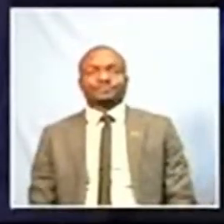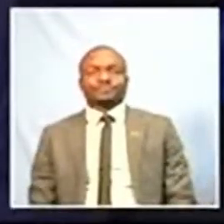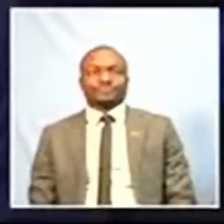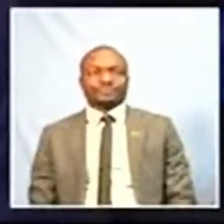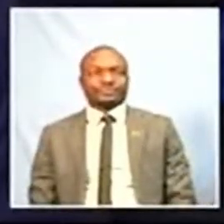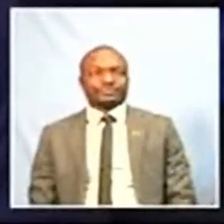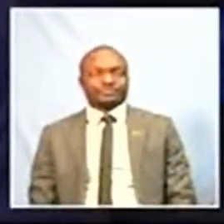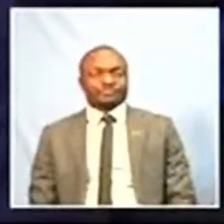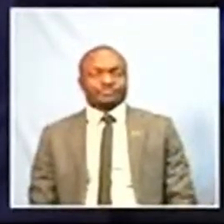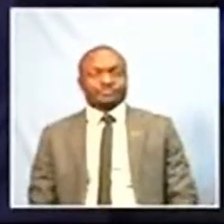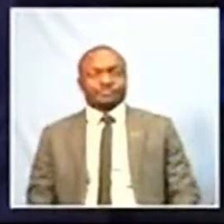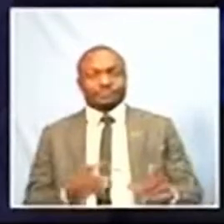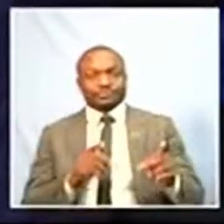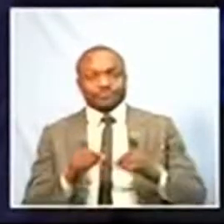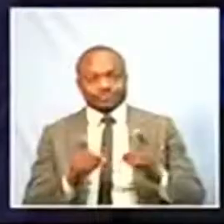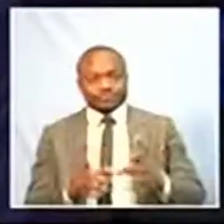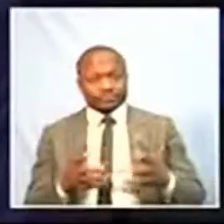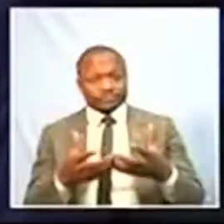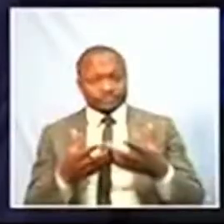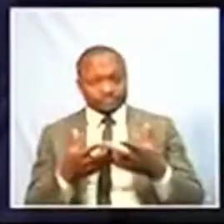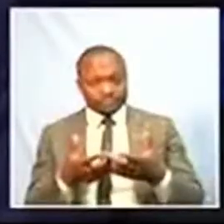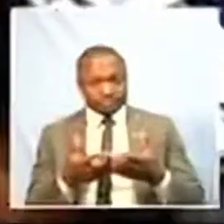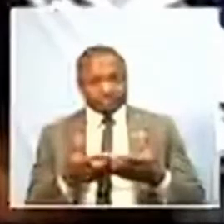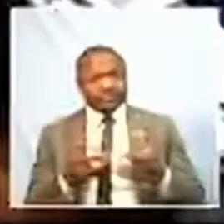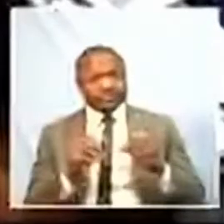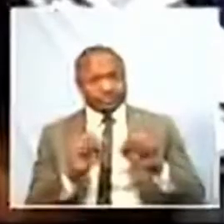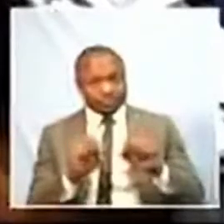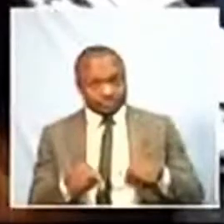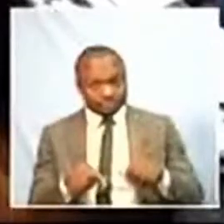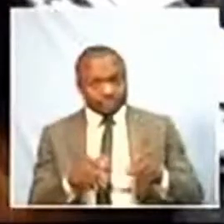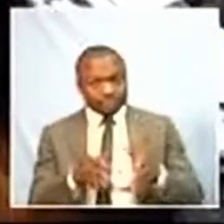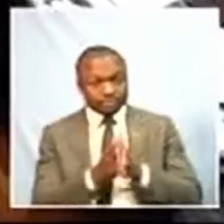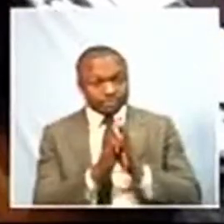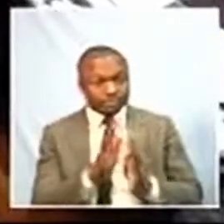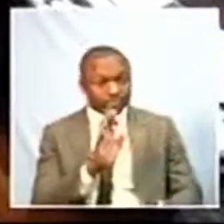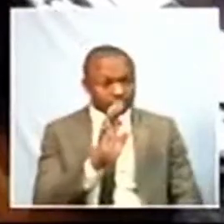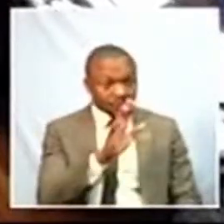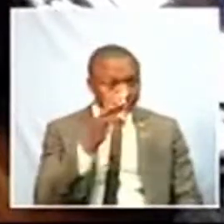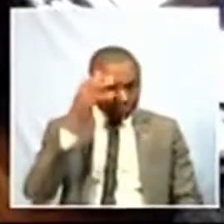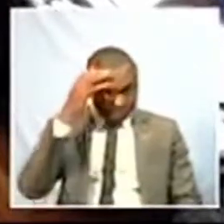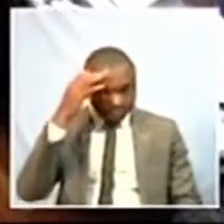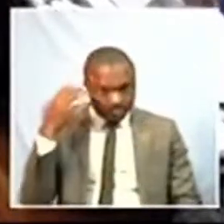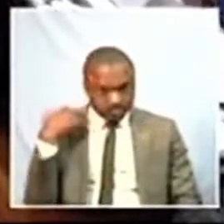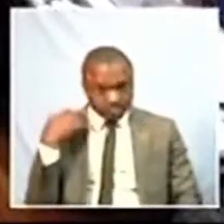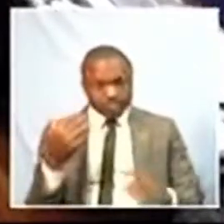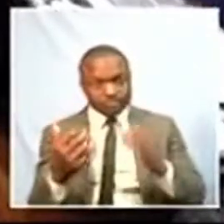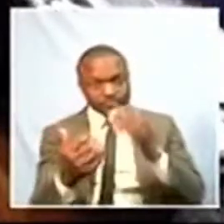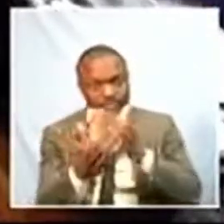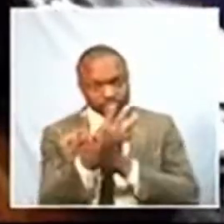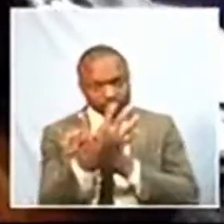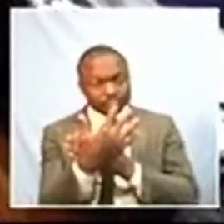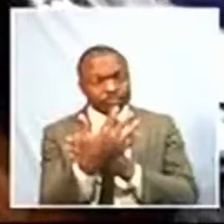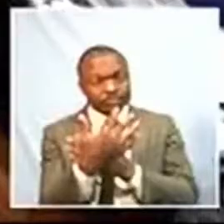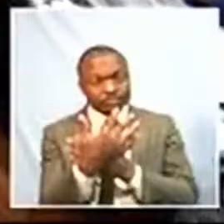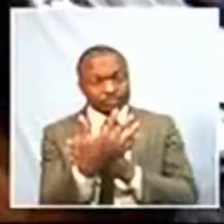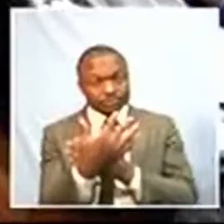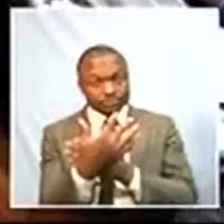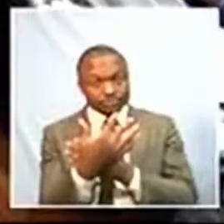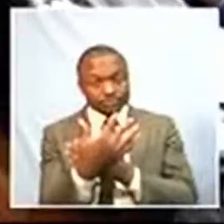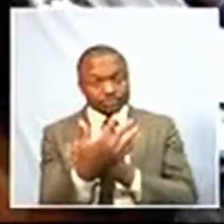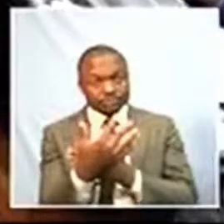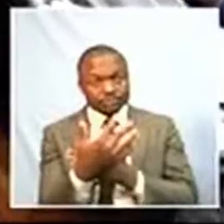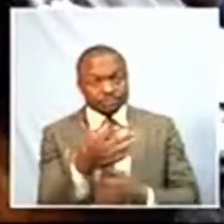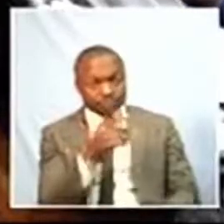Yes. Director Engineering, are you able to ask your office to send that to you whilst we